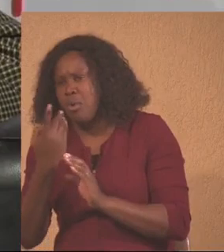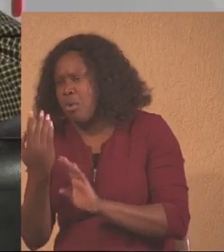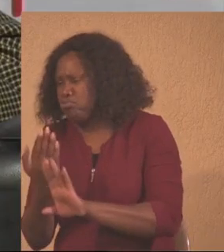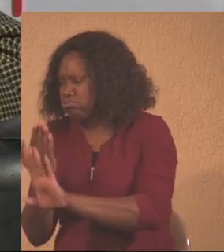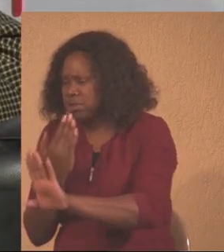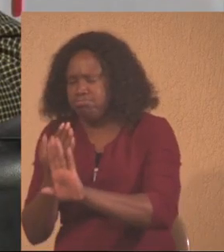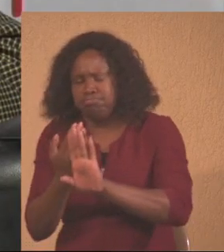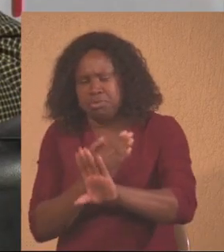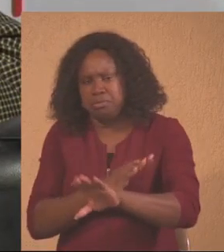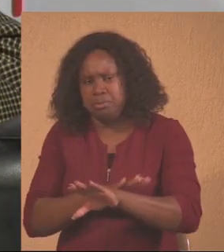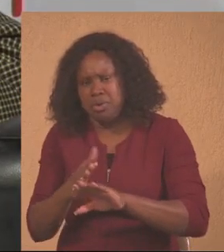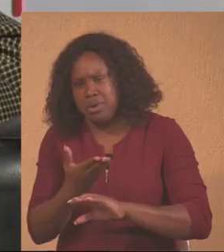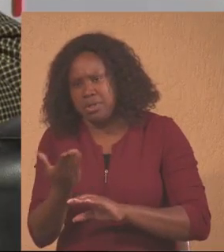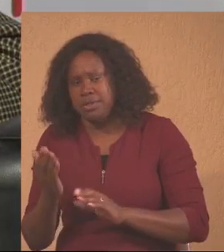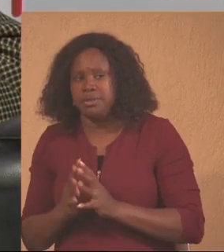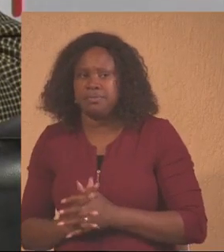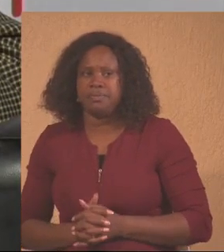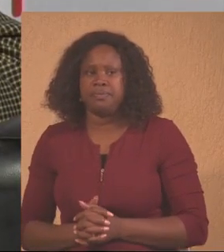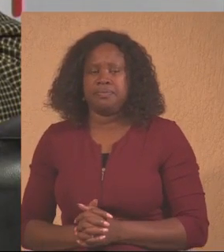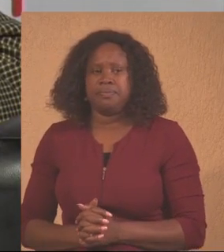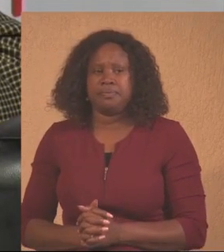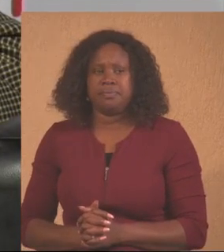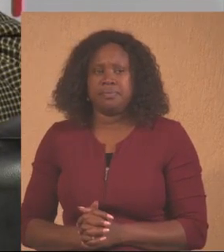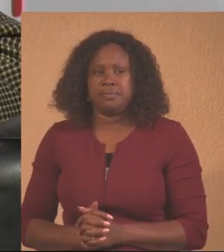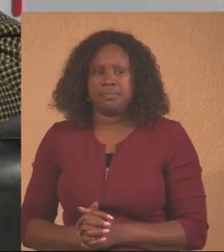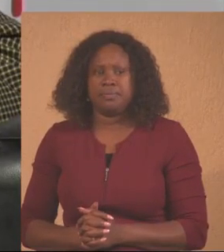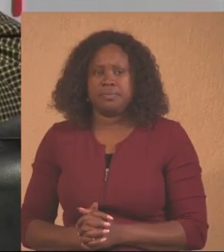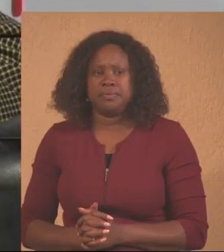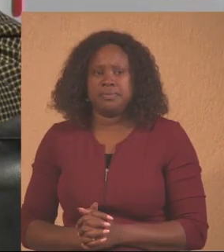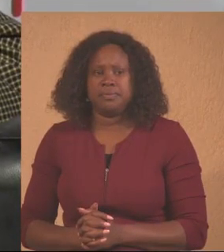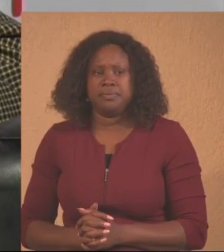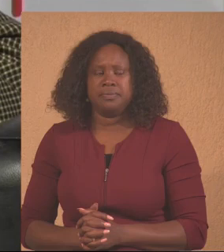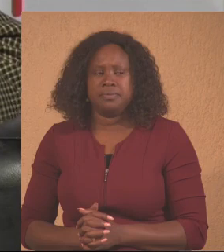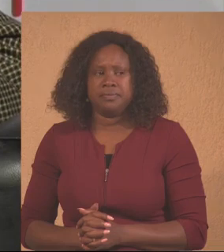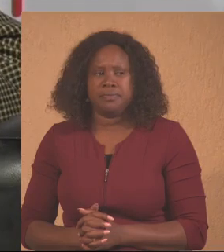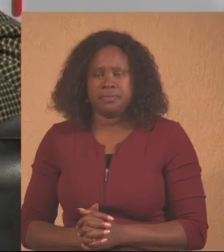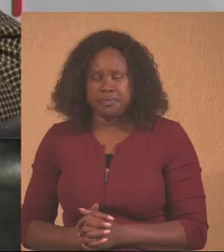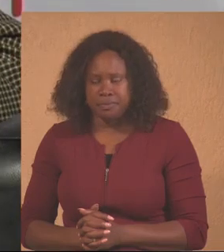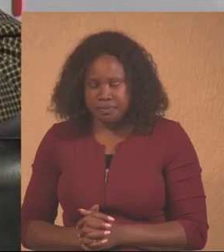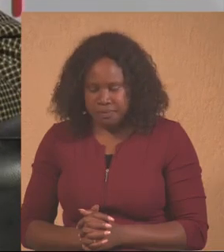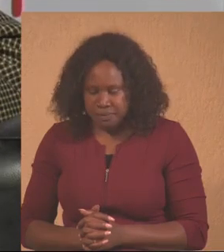measures in place so that such arrangement is